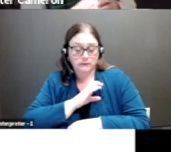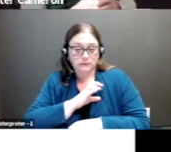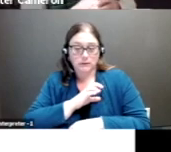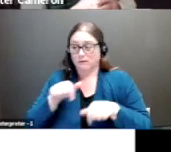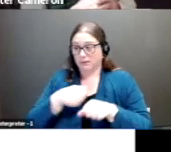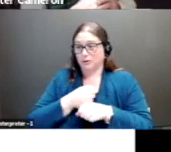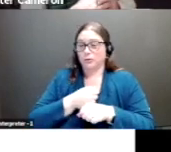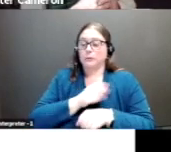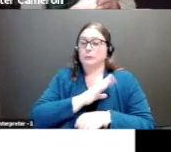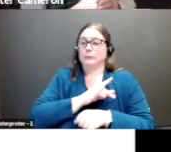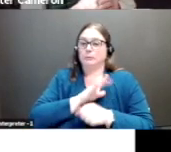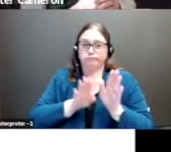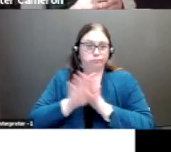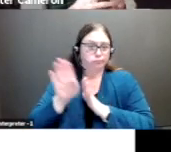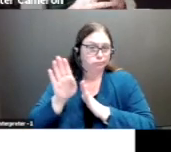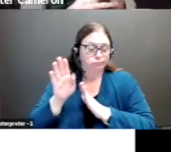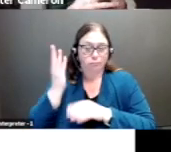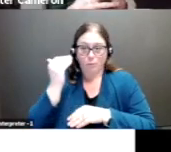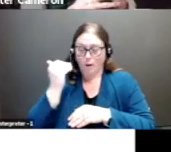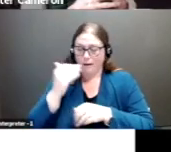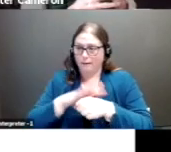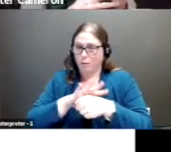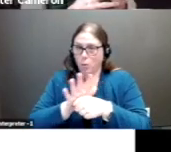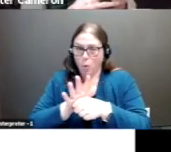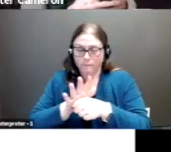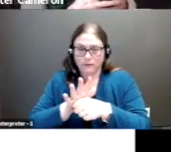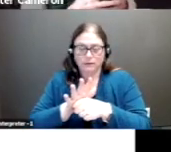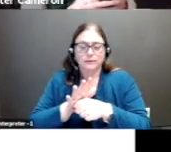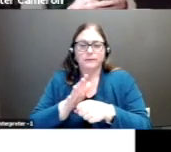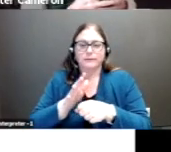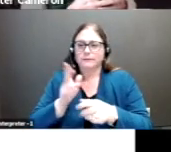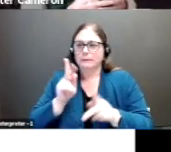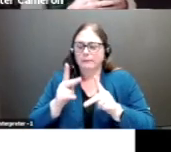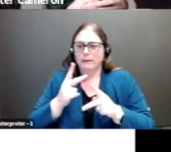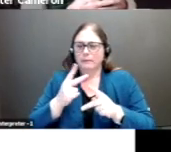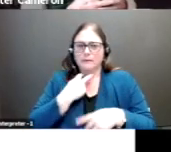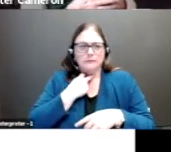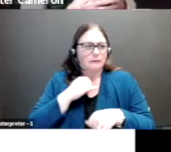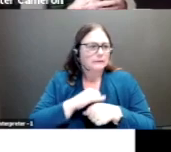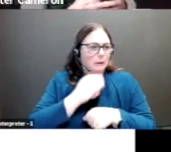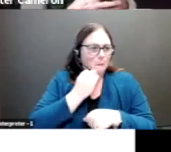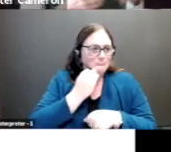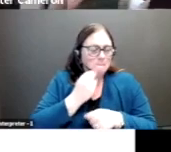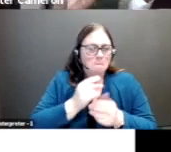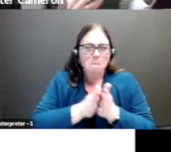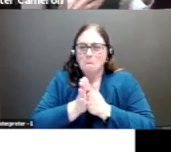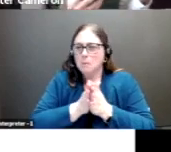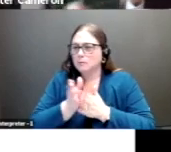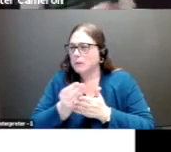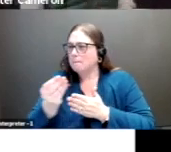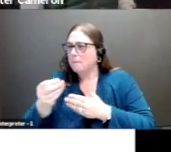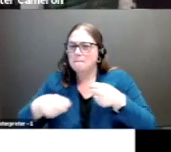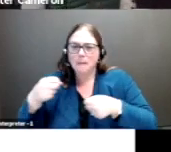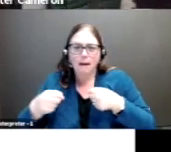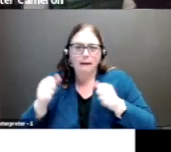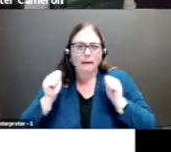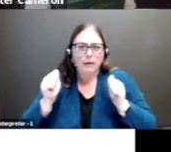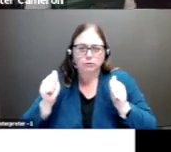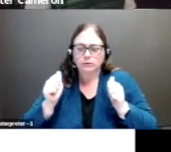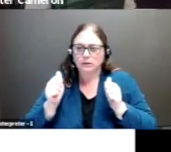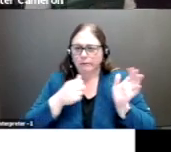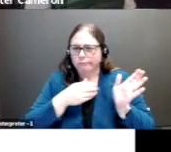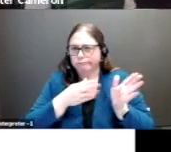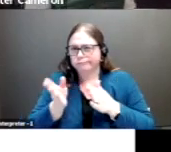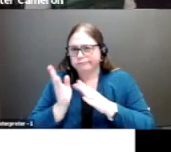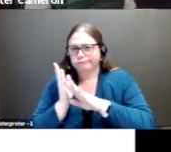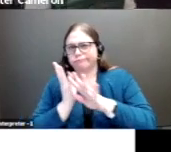COVID. So many people have had interest in purchasing a bike and needing service.